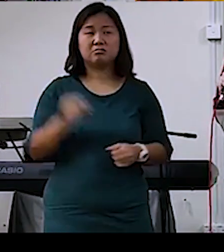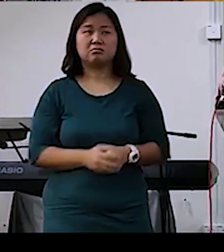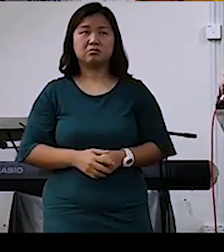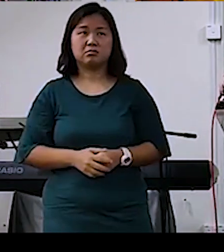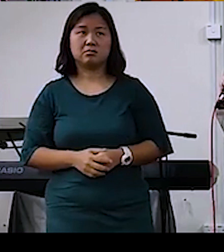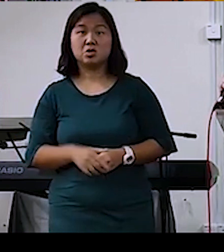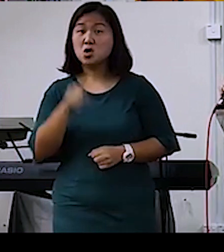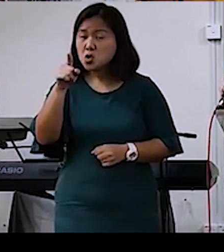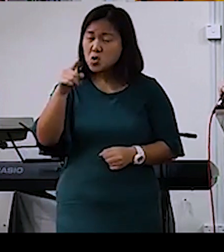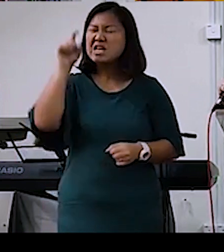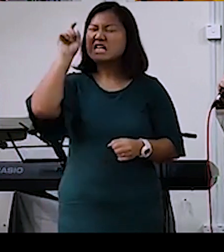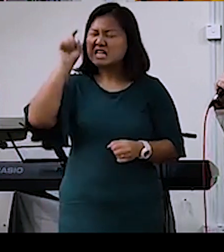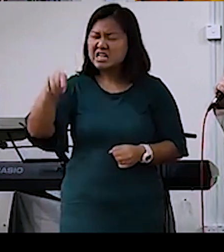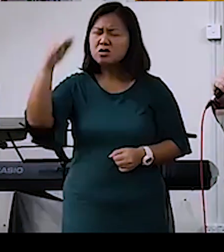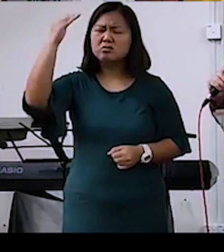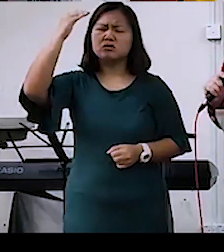you better make sure